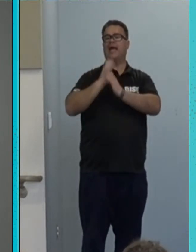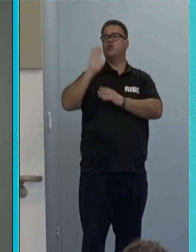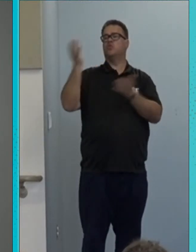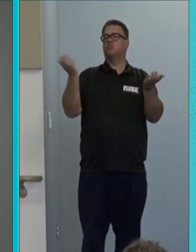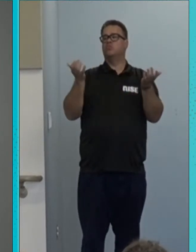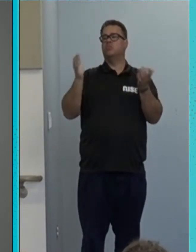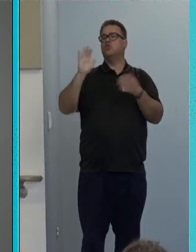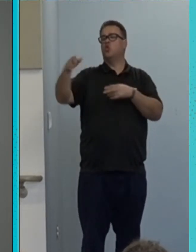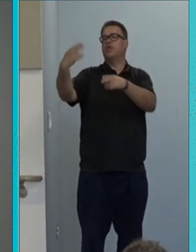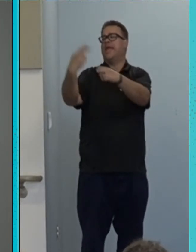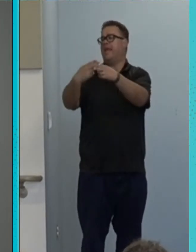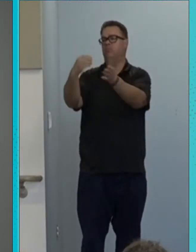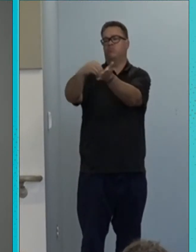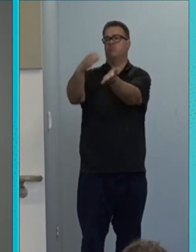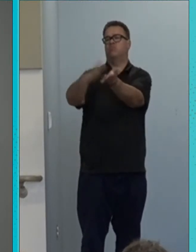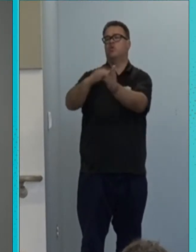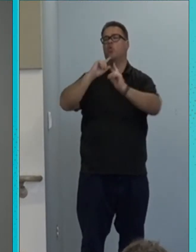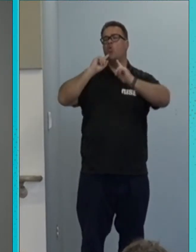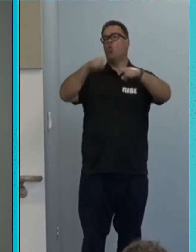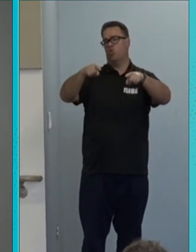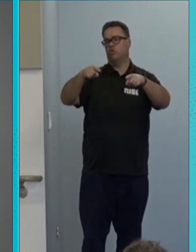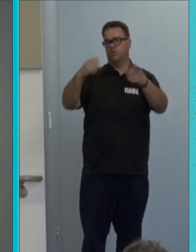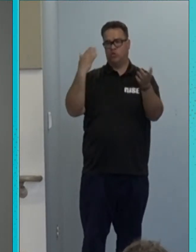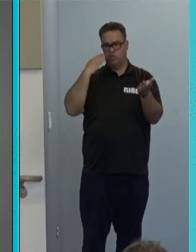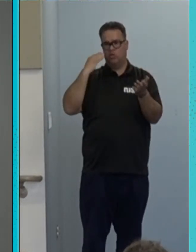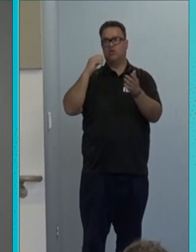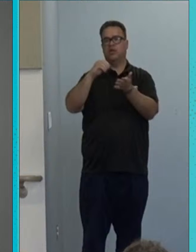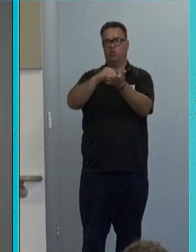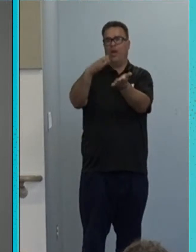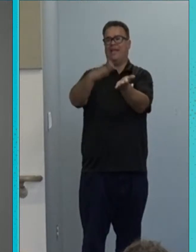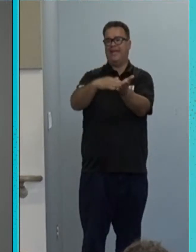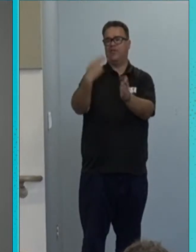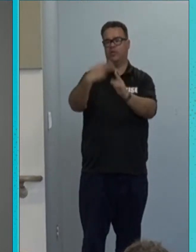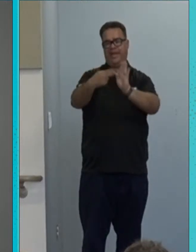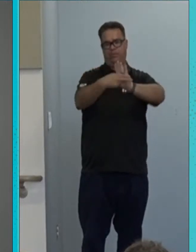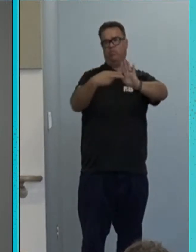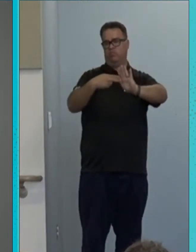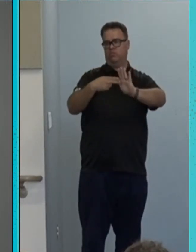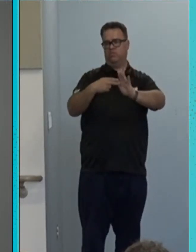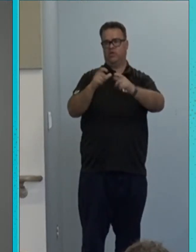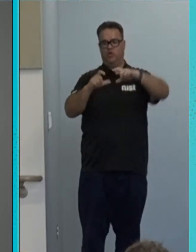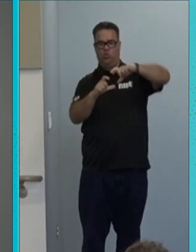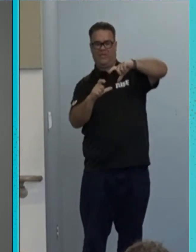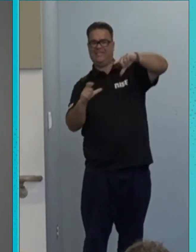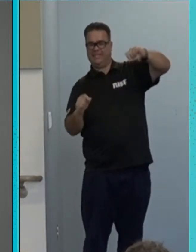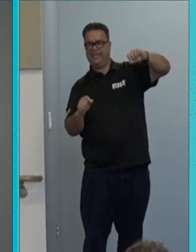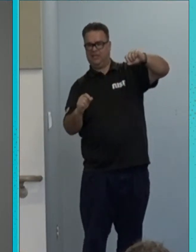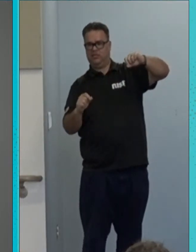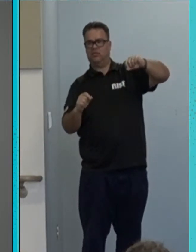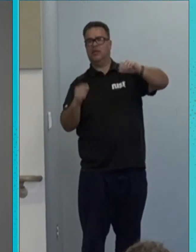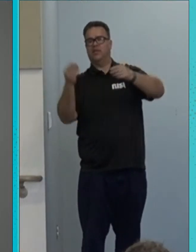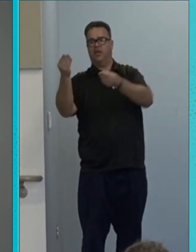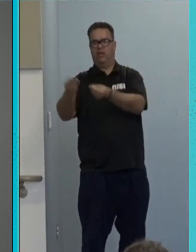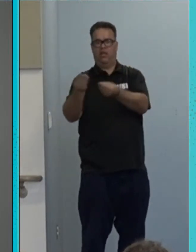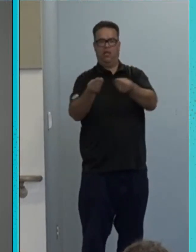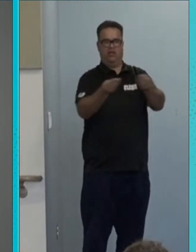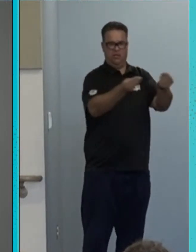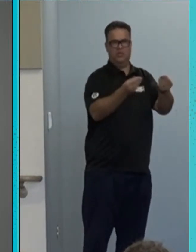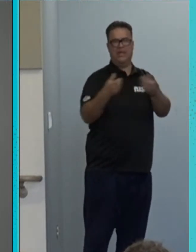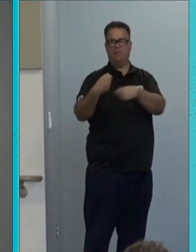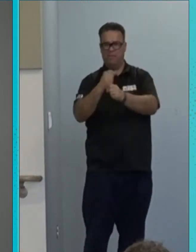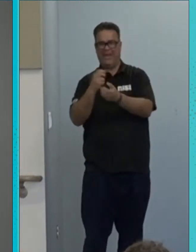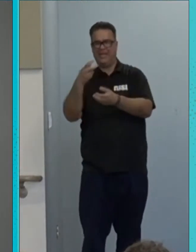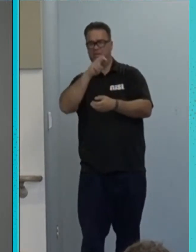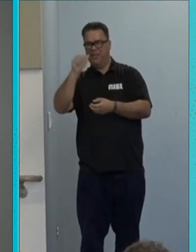you your name for your order, and then they write it down along the assembly line of the pizza